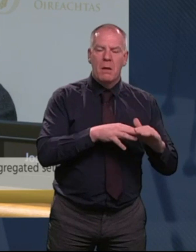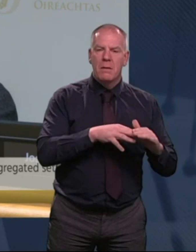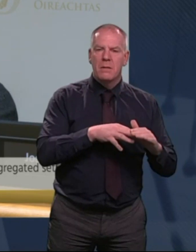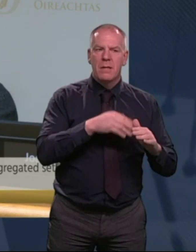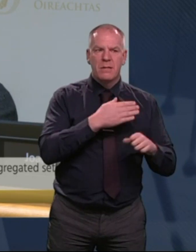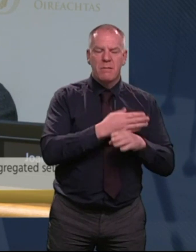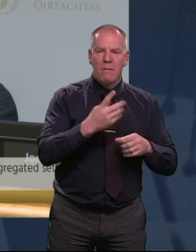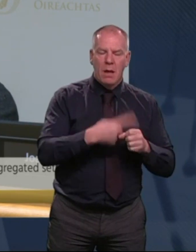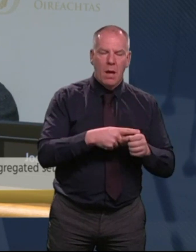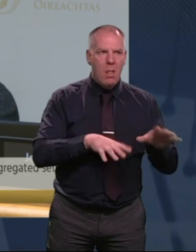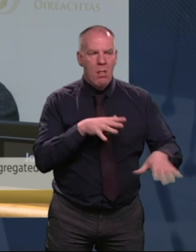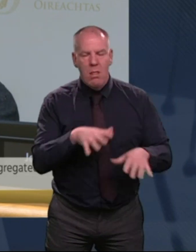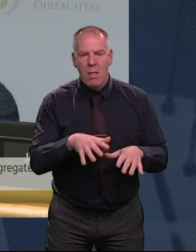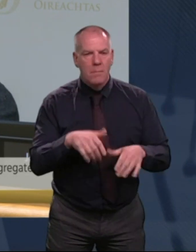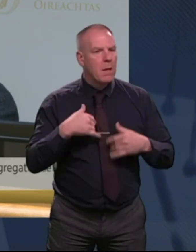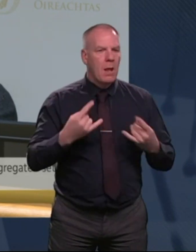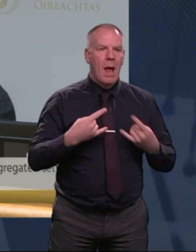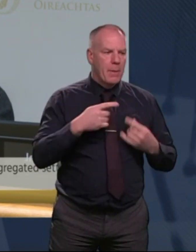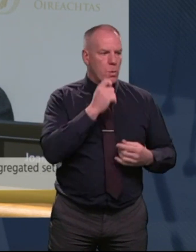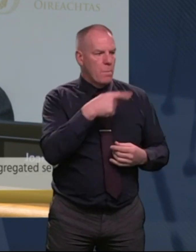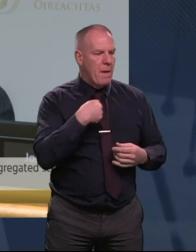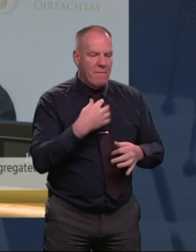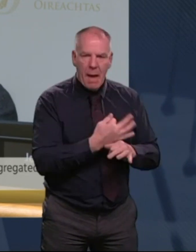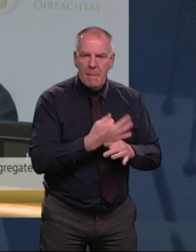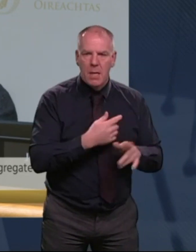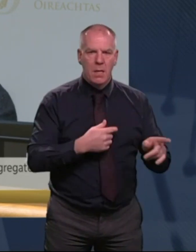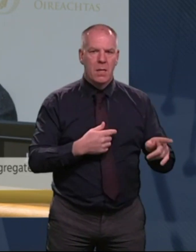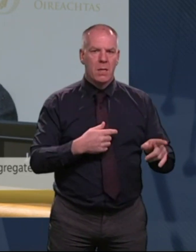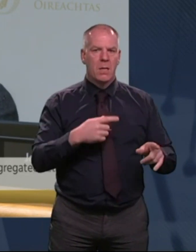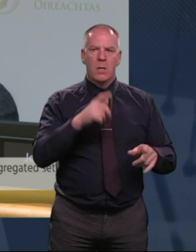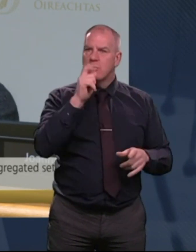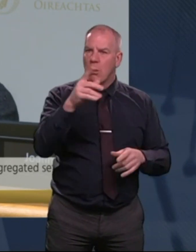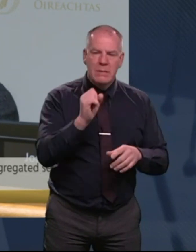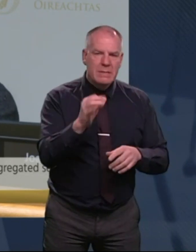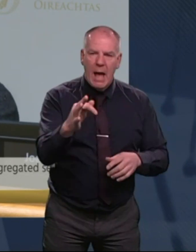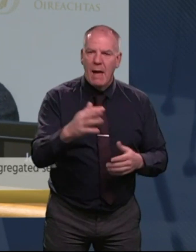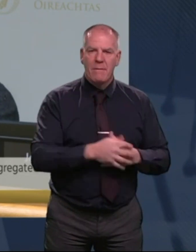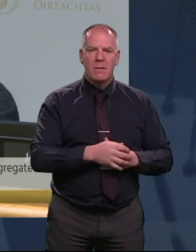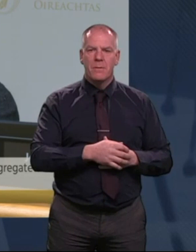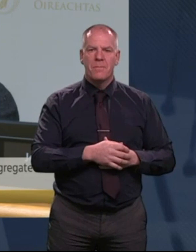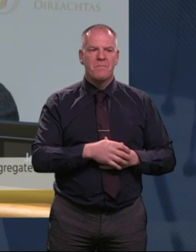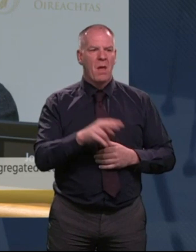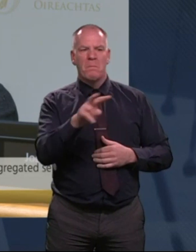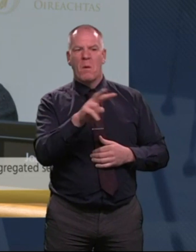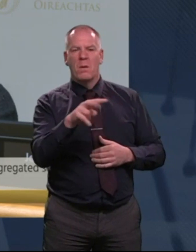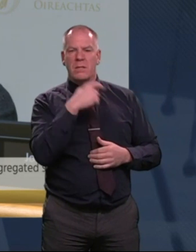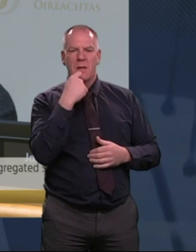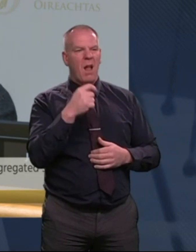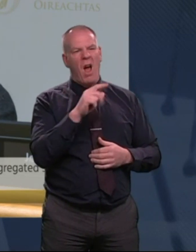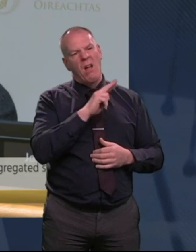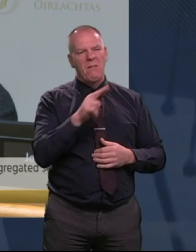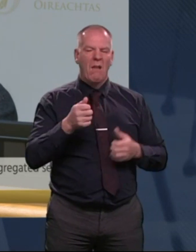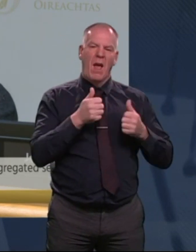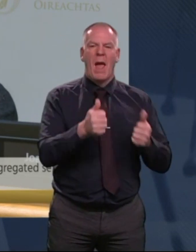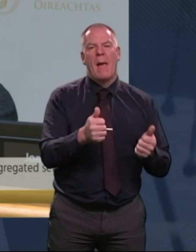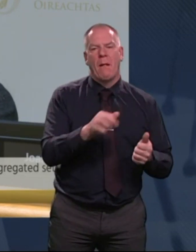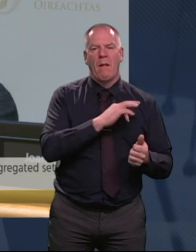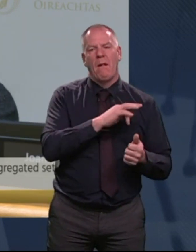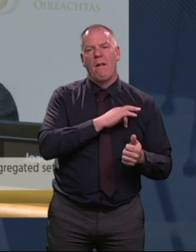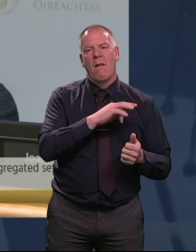there, so I told families, and then I told staff there, and then they said that you wouldn't be able to